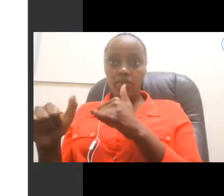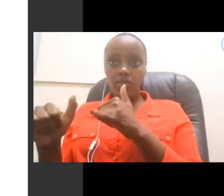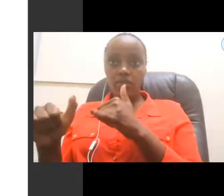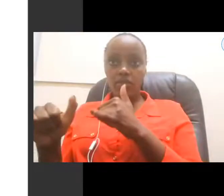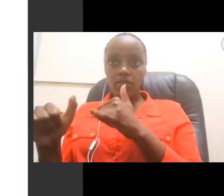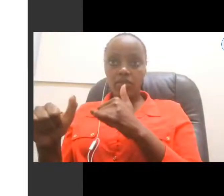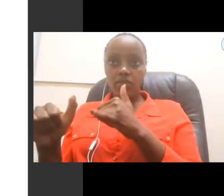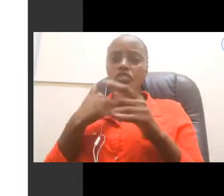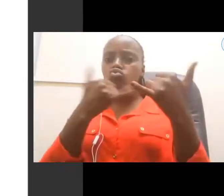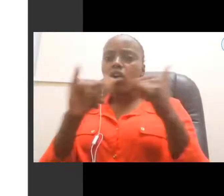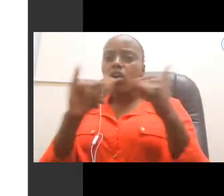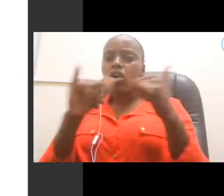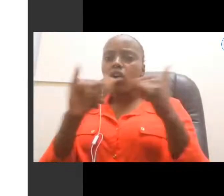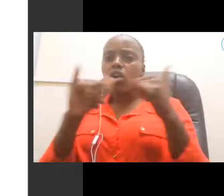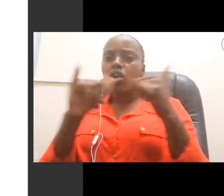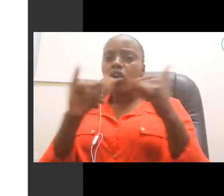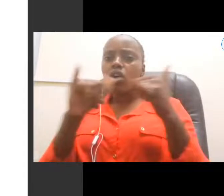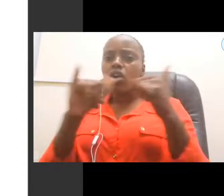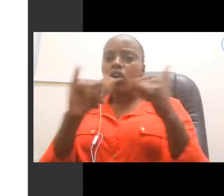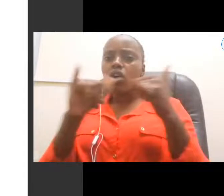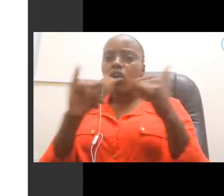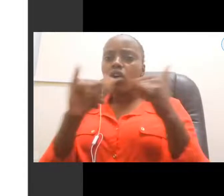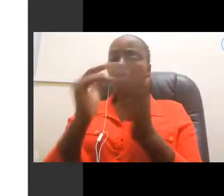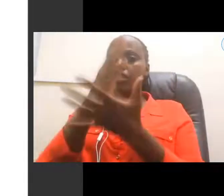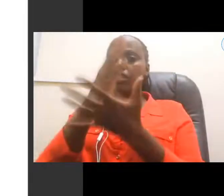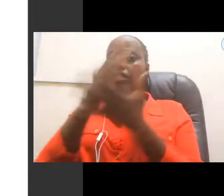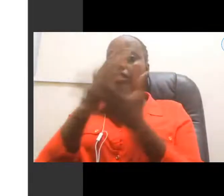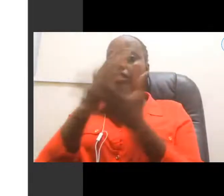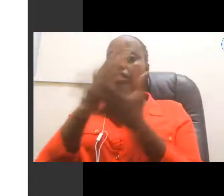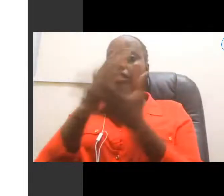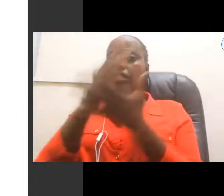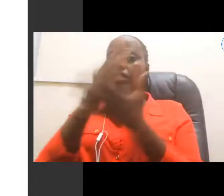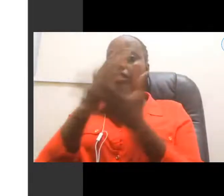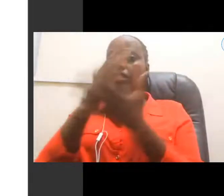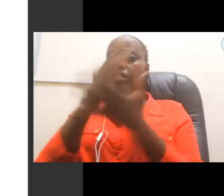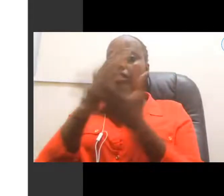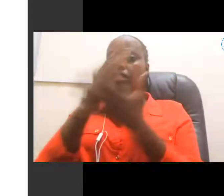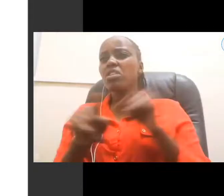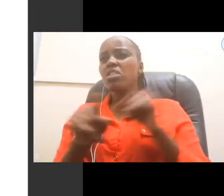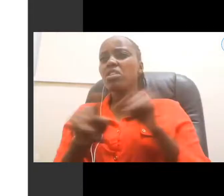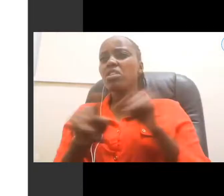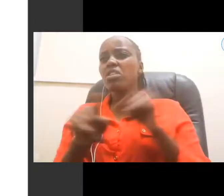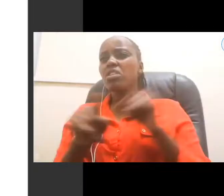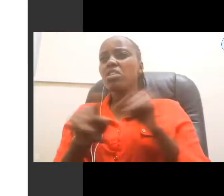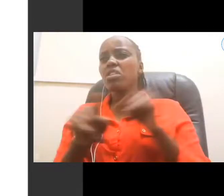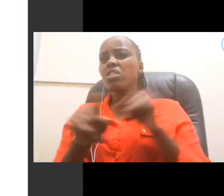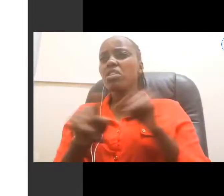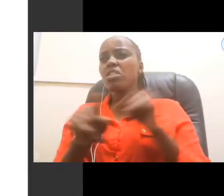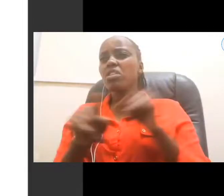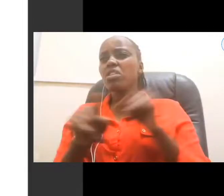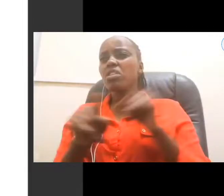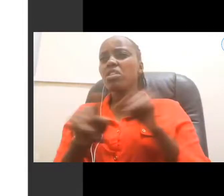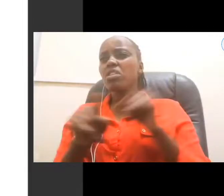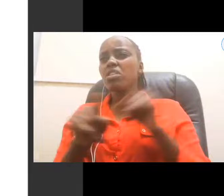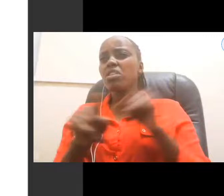with annual operational plan. Some people call it annual implementation plans, whatever you call it. And then we